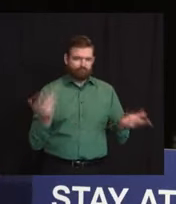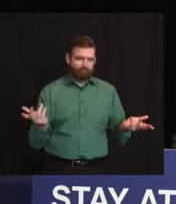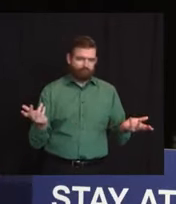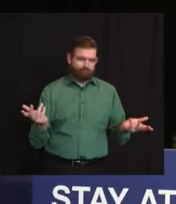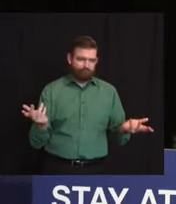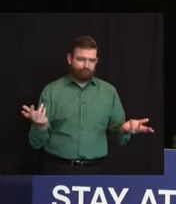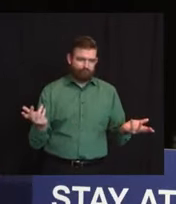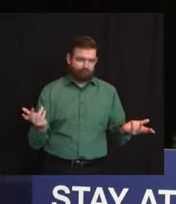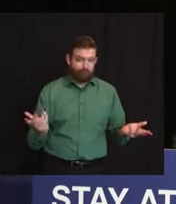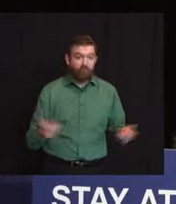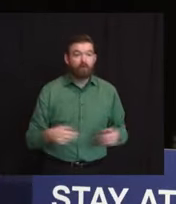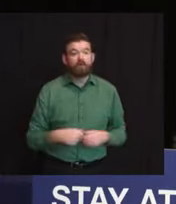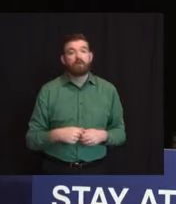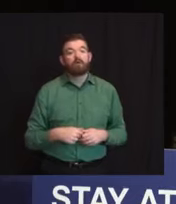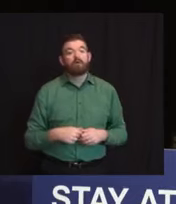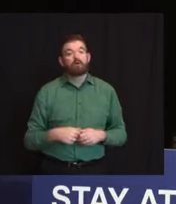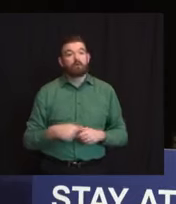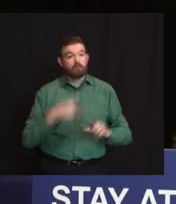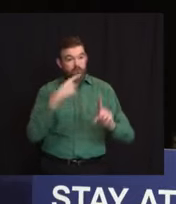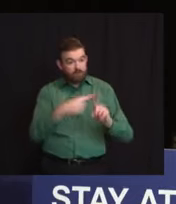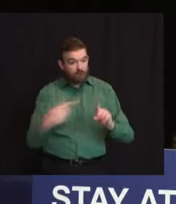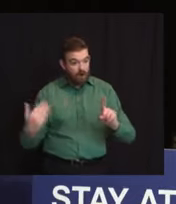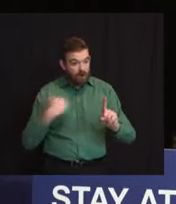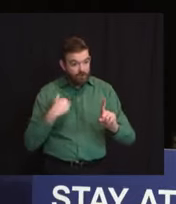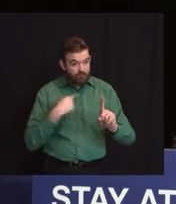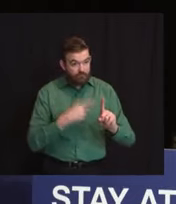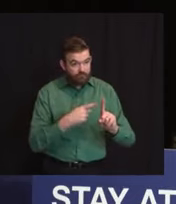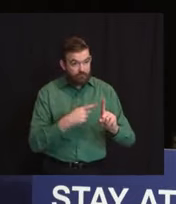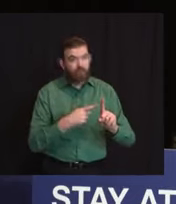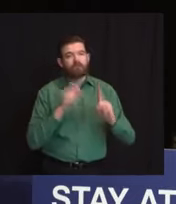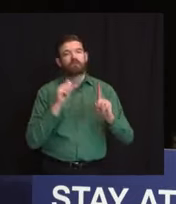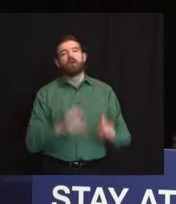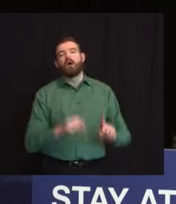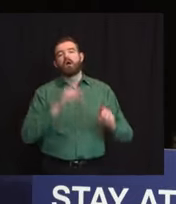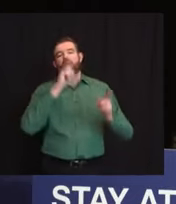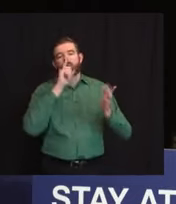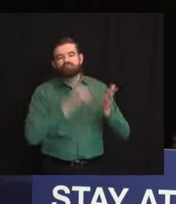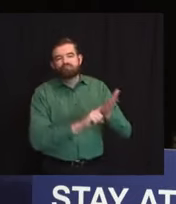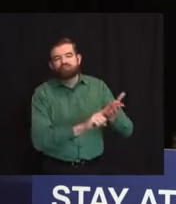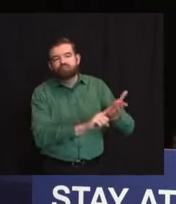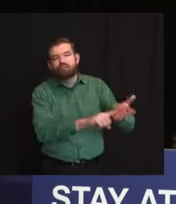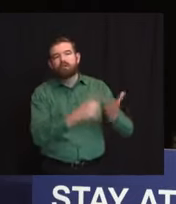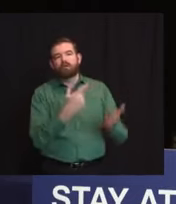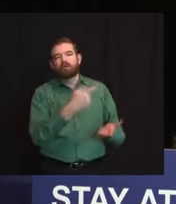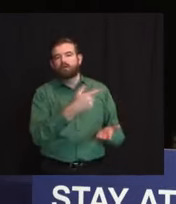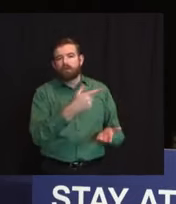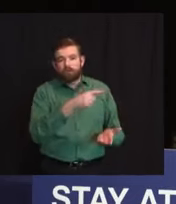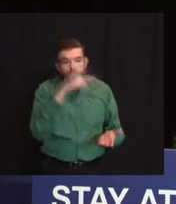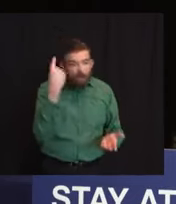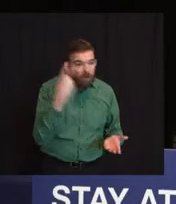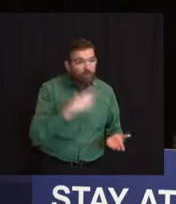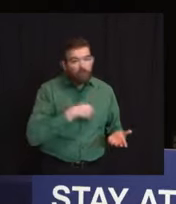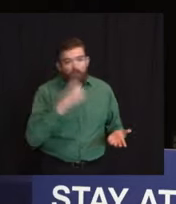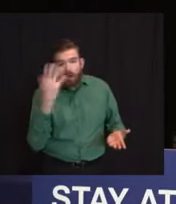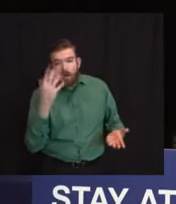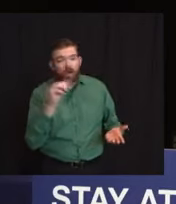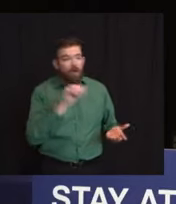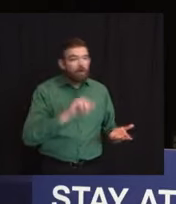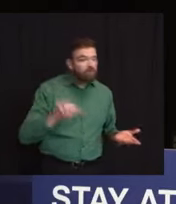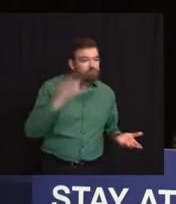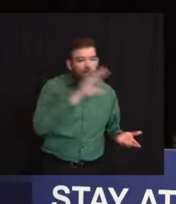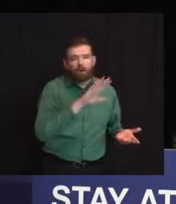we especially prioritize those who've had worse outcomes, such as deaths, which is why we know more about those sorts of people. But as far as knowing